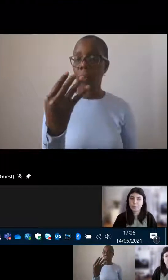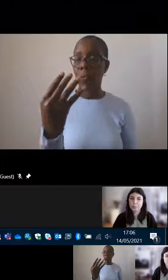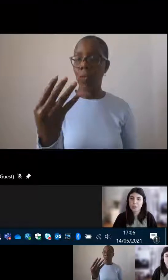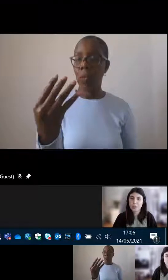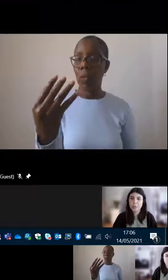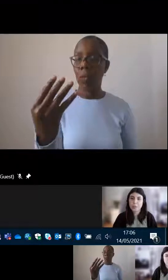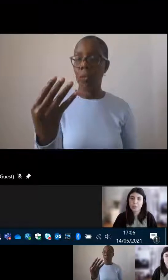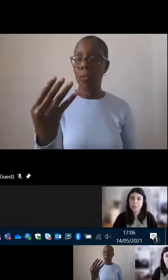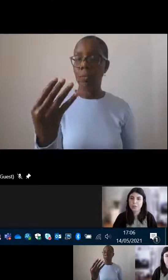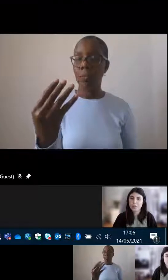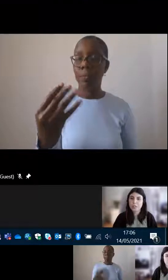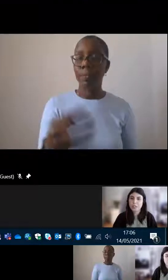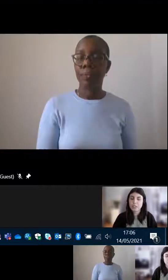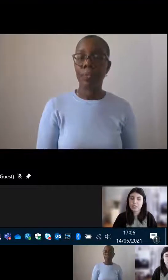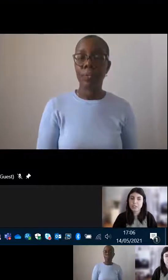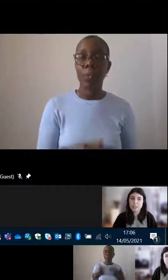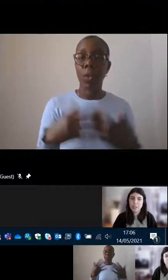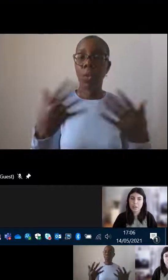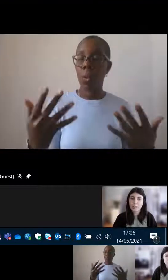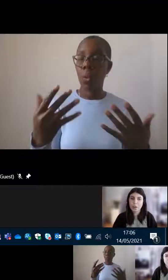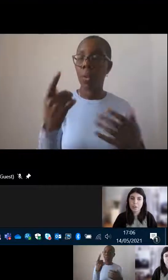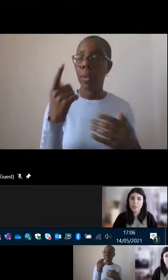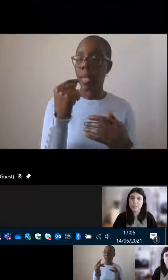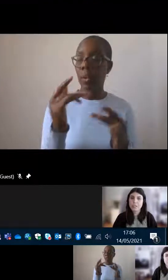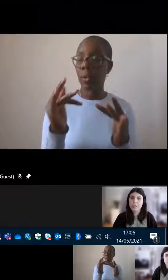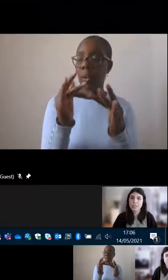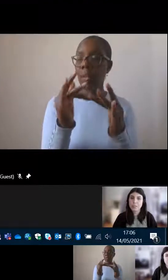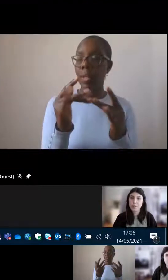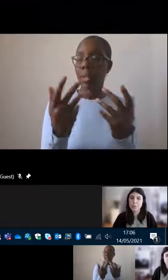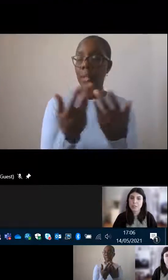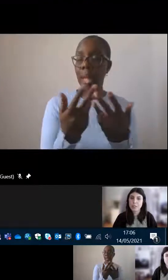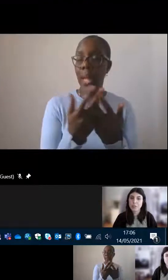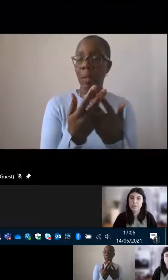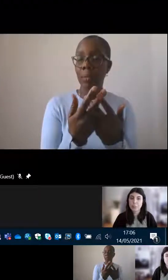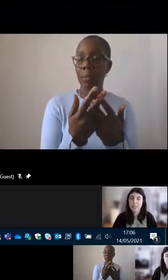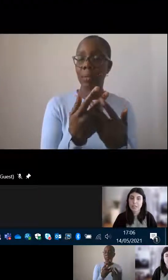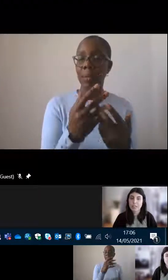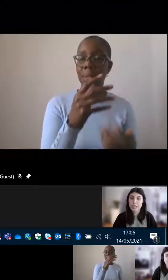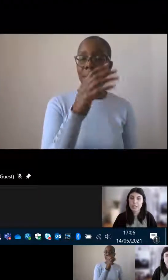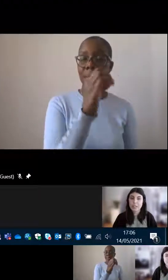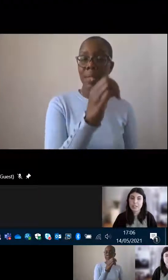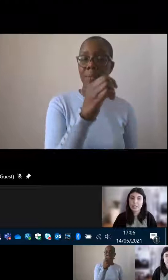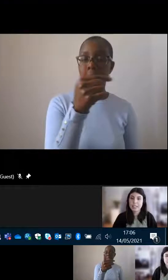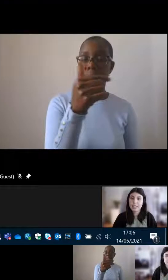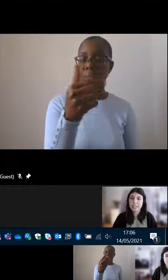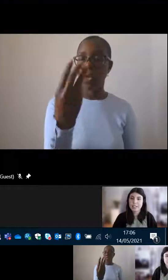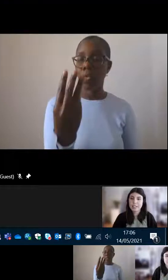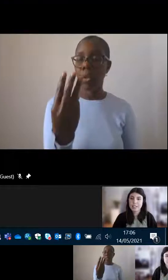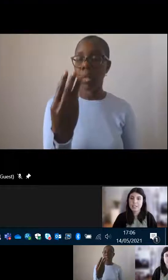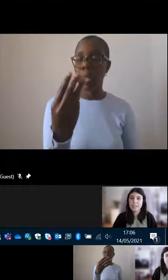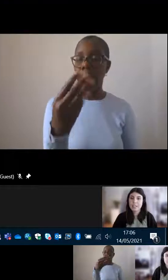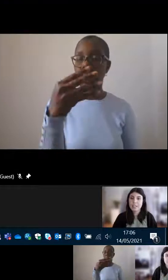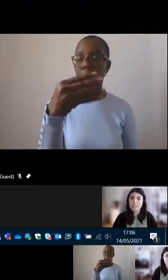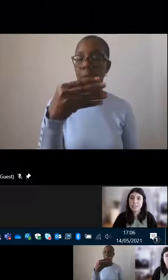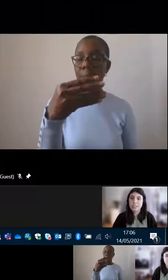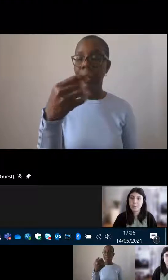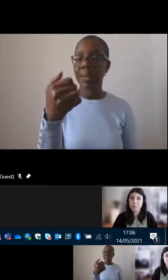6444, or you can contact them on 073